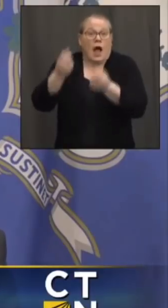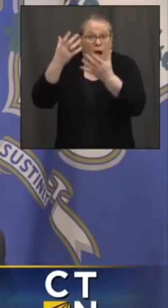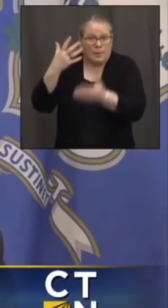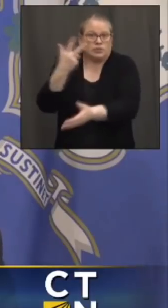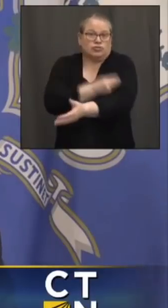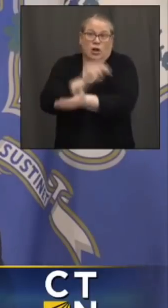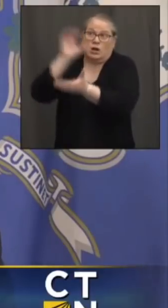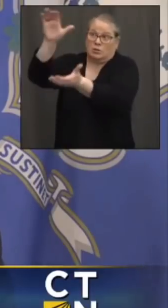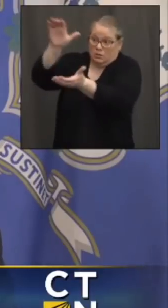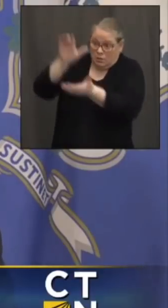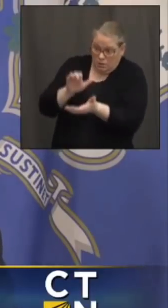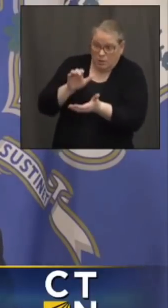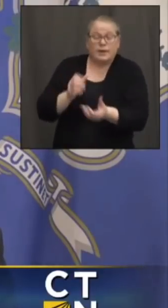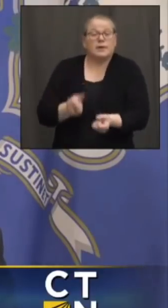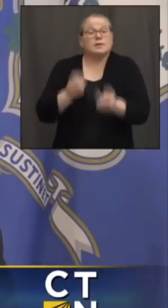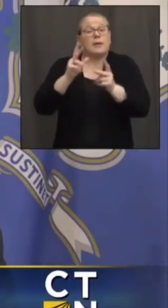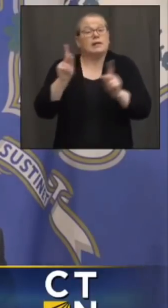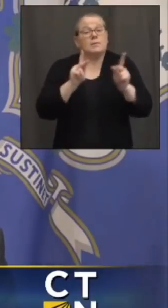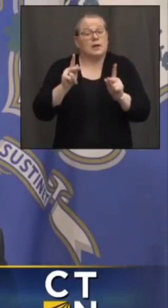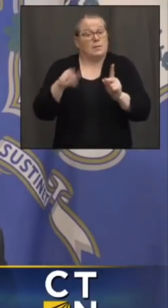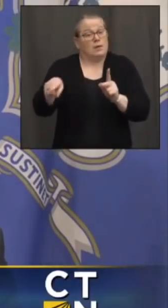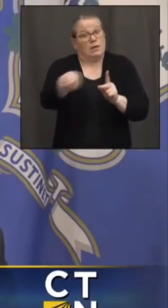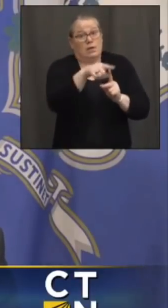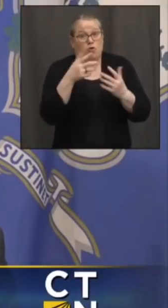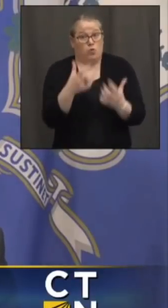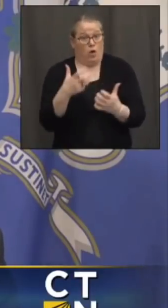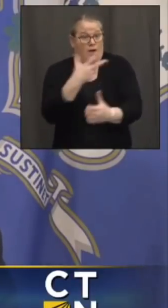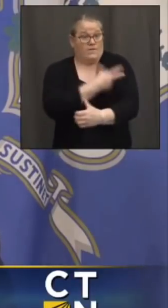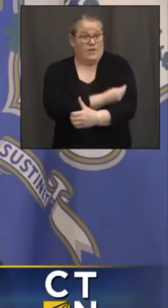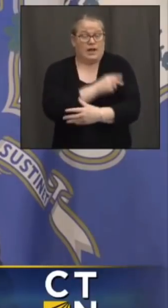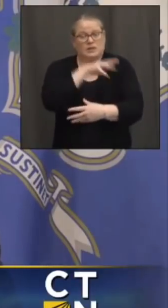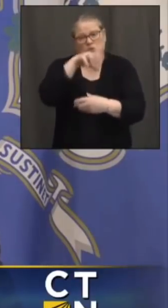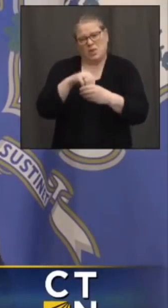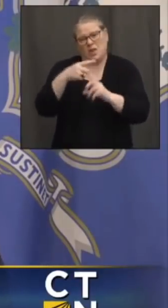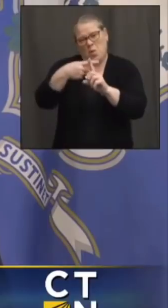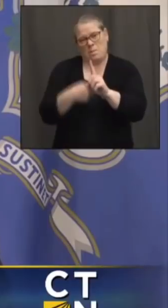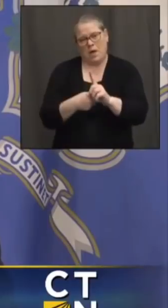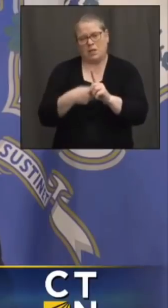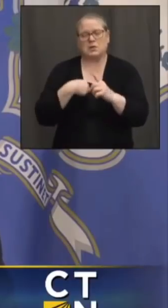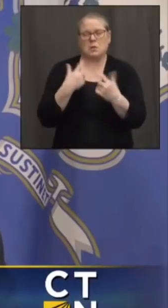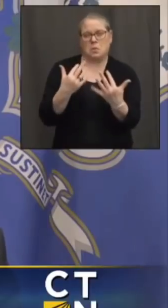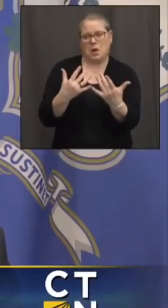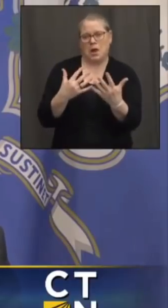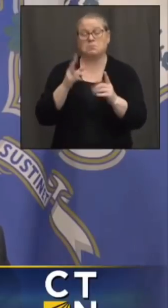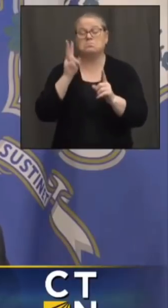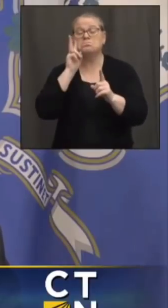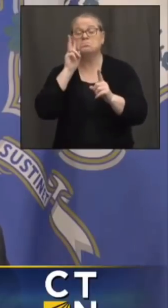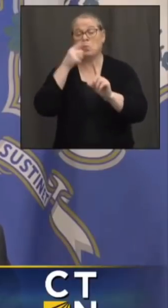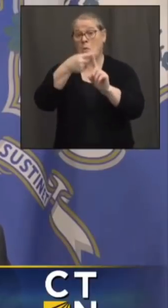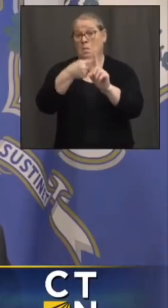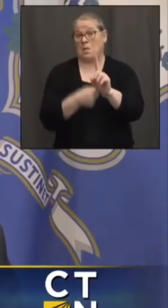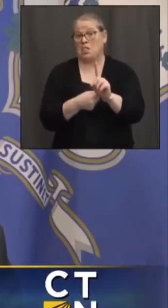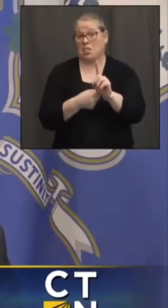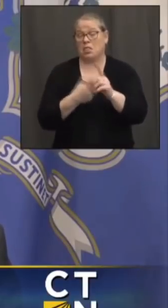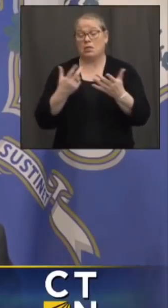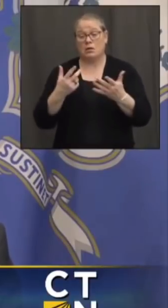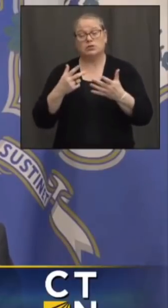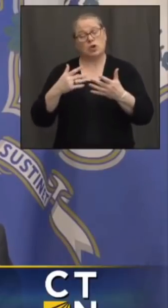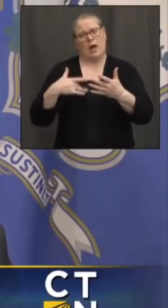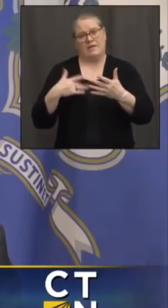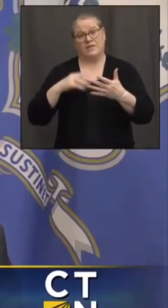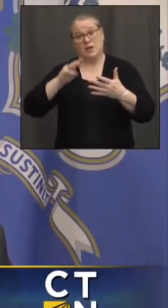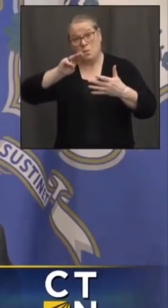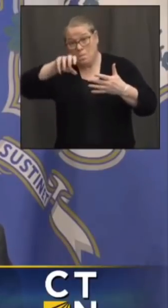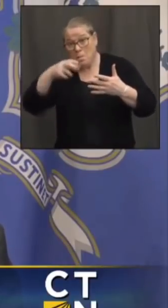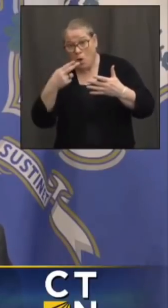the appetite to get vaccinated within a month or so. So I don't know if it's early March, but sometime in